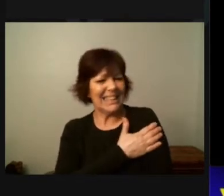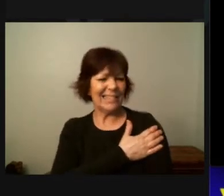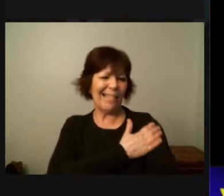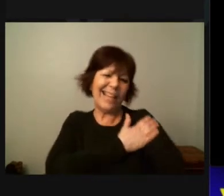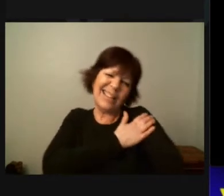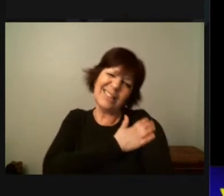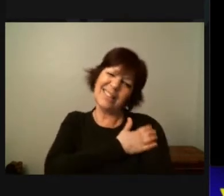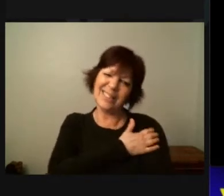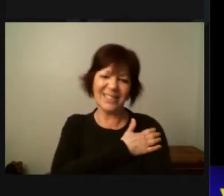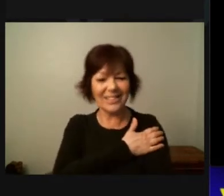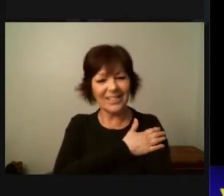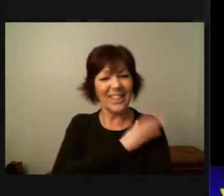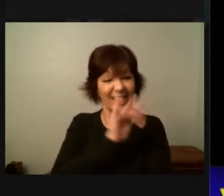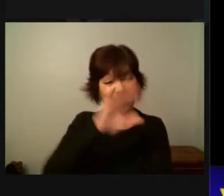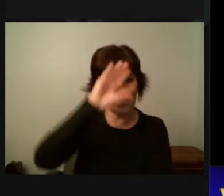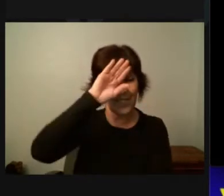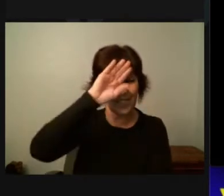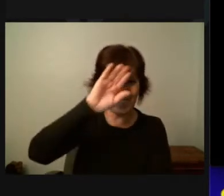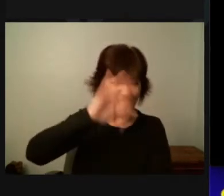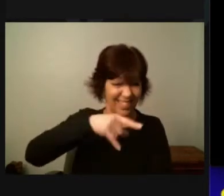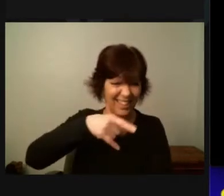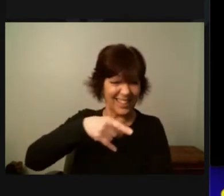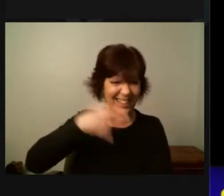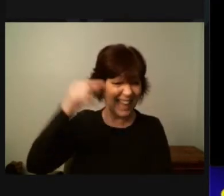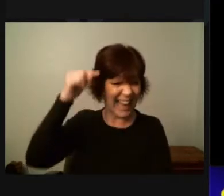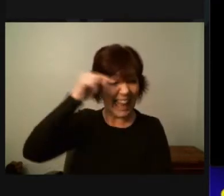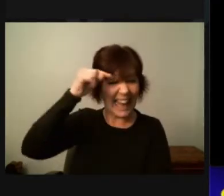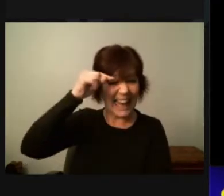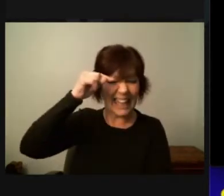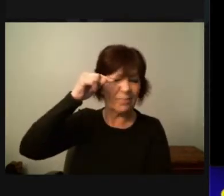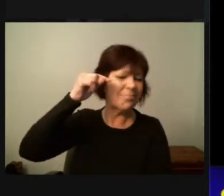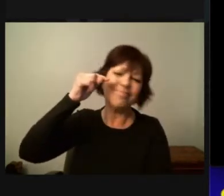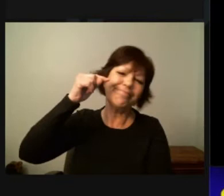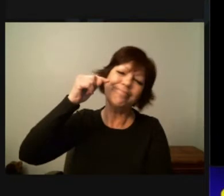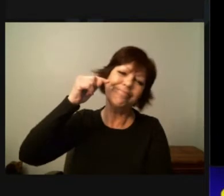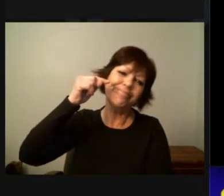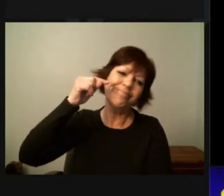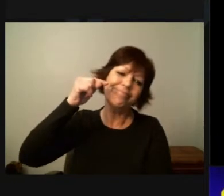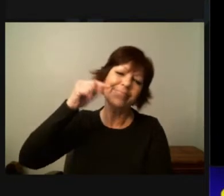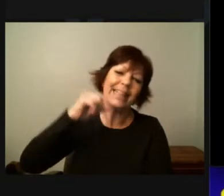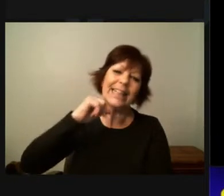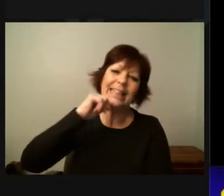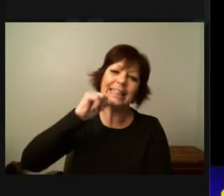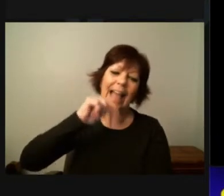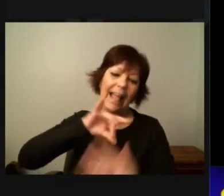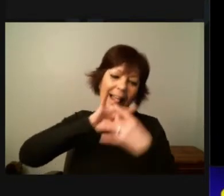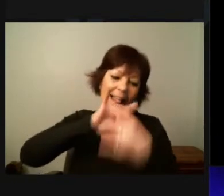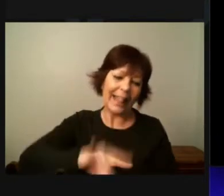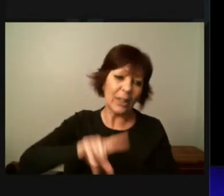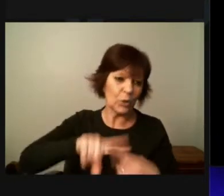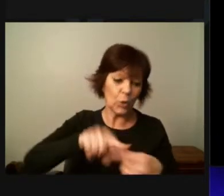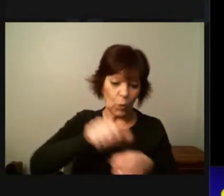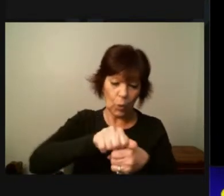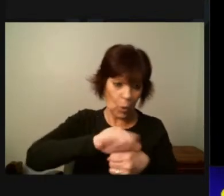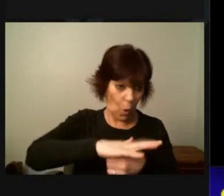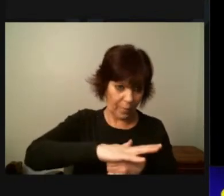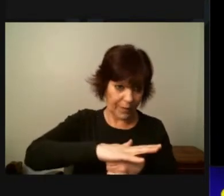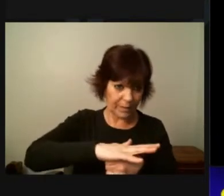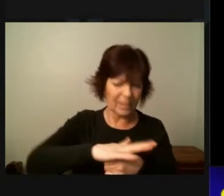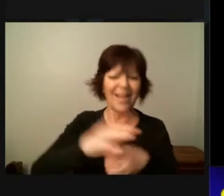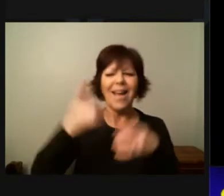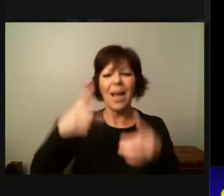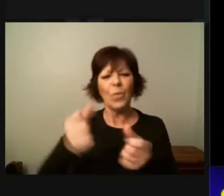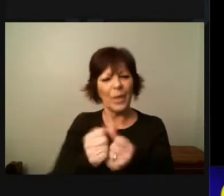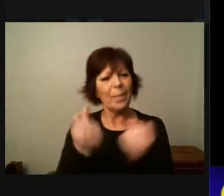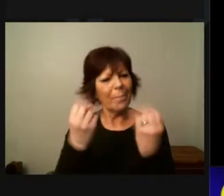in your arm, slight fever, a headache isn't just unique to the COVID vaccine. That happens with a lot of